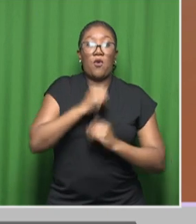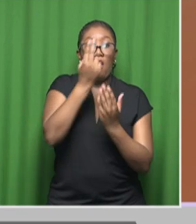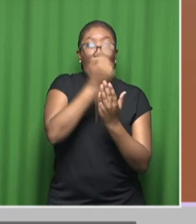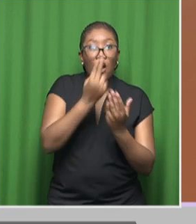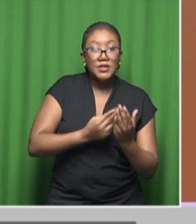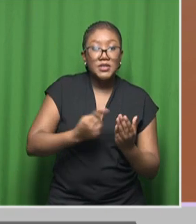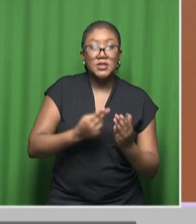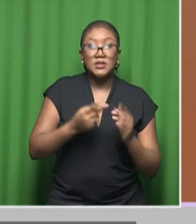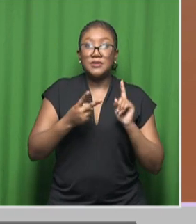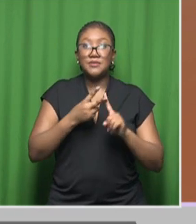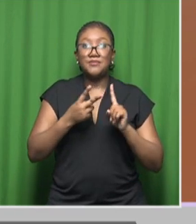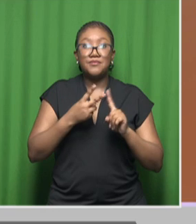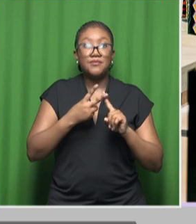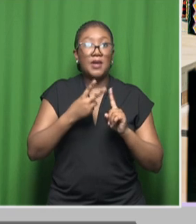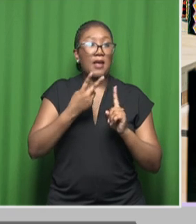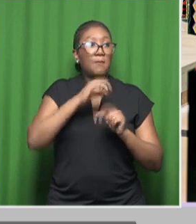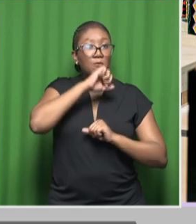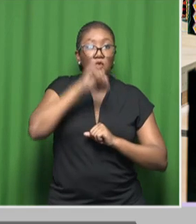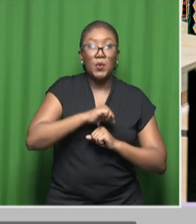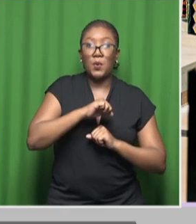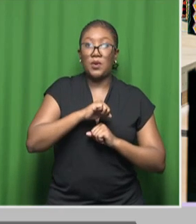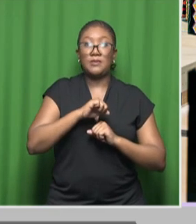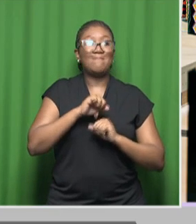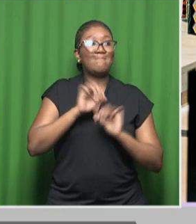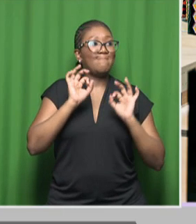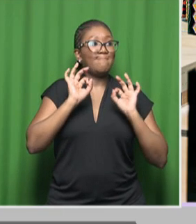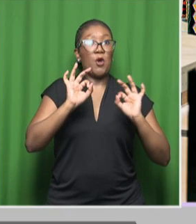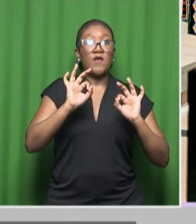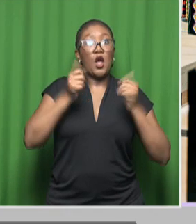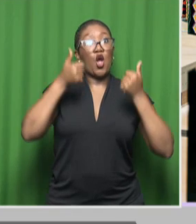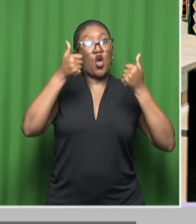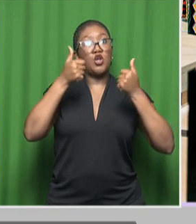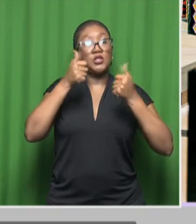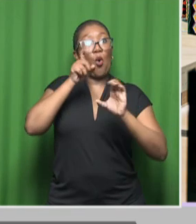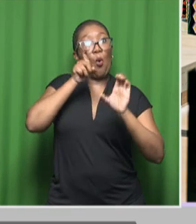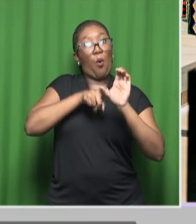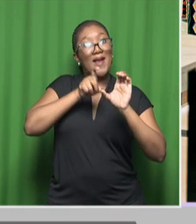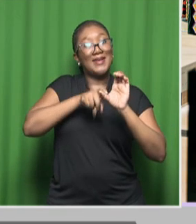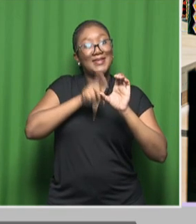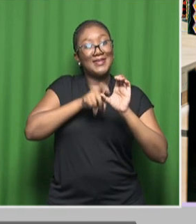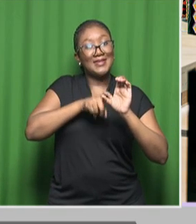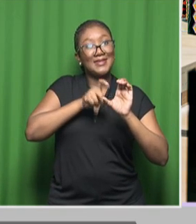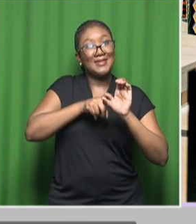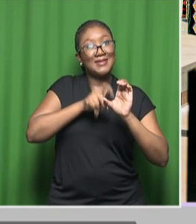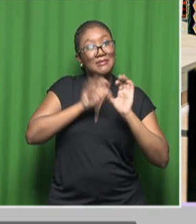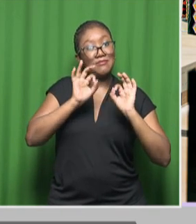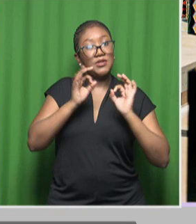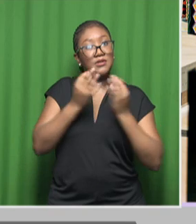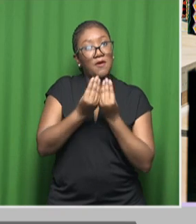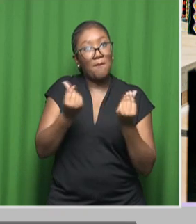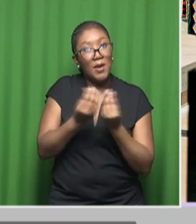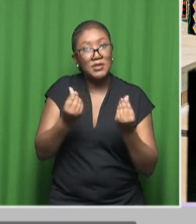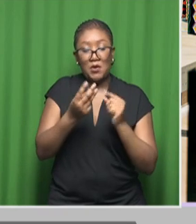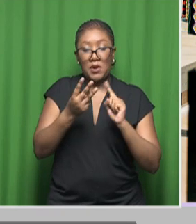are made with extra care, which by default fall within the category of